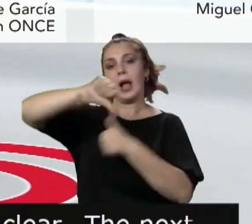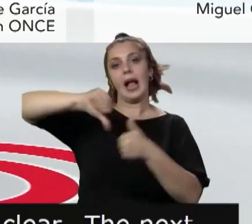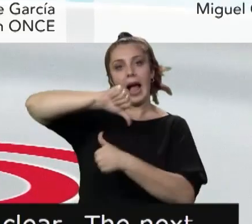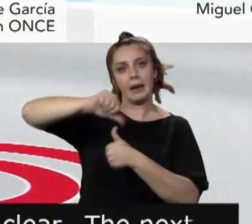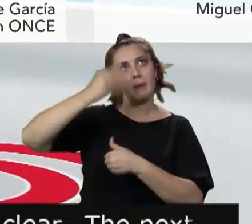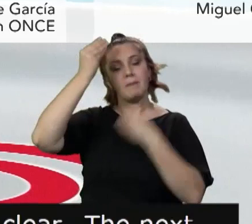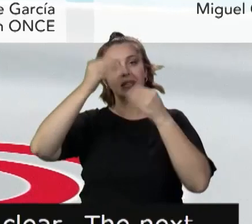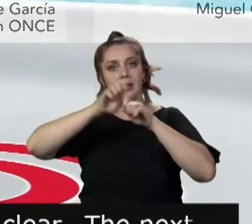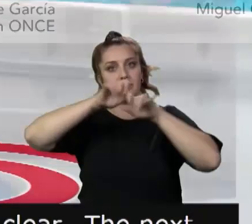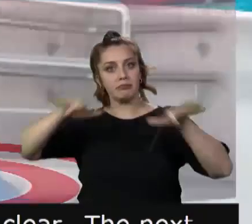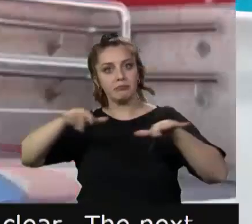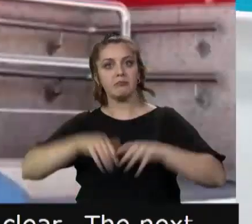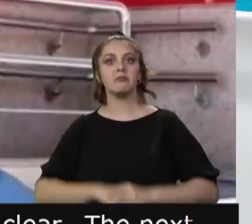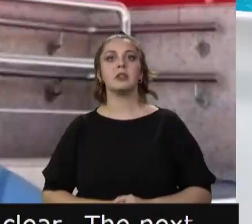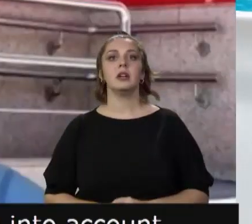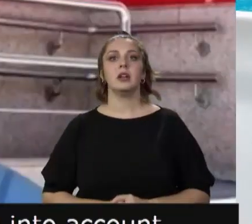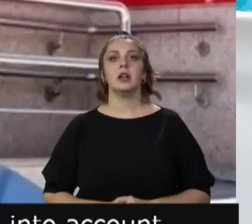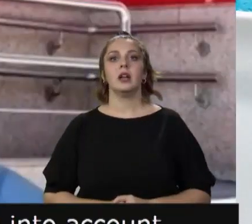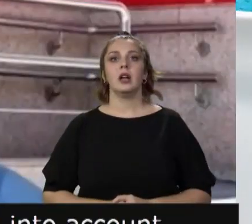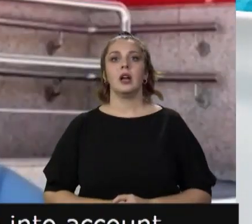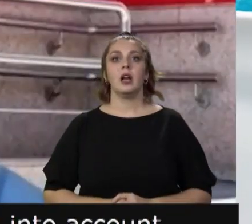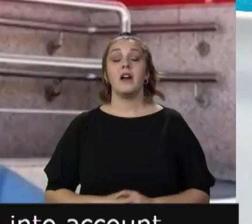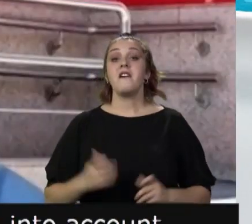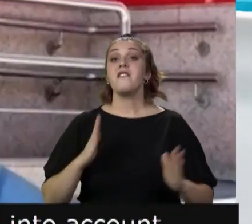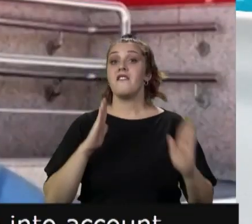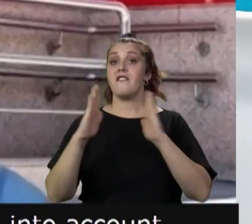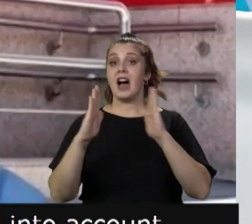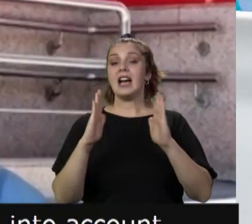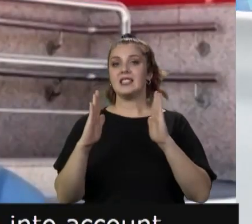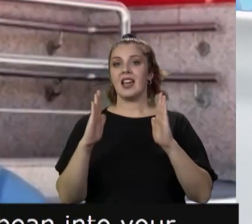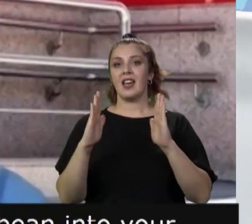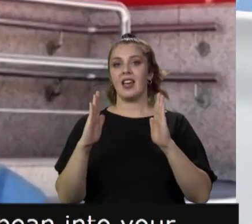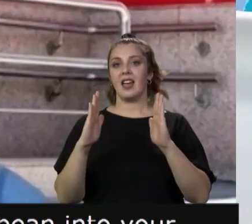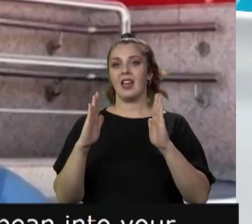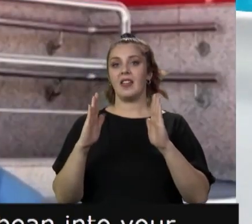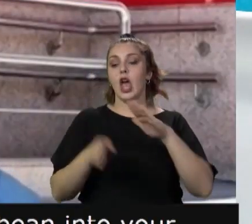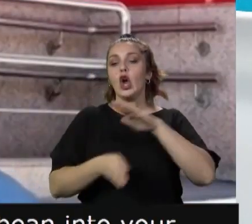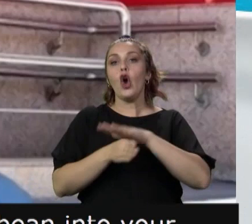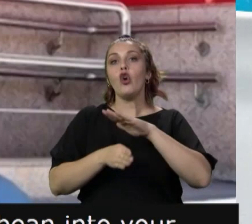including people from Latin America or the Caribbean into your project, Accessibilitech?